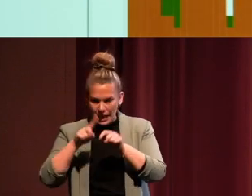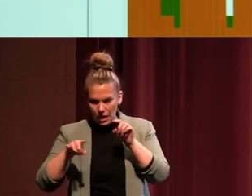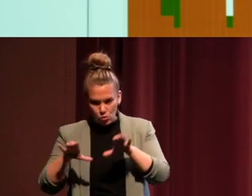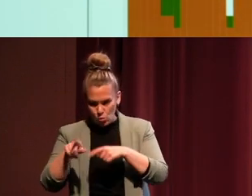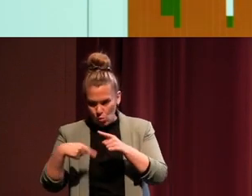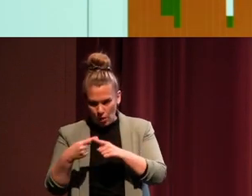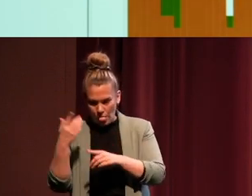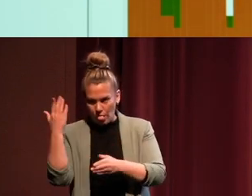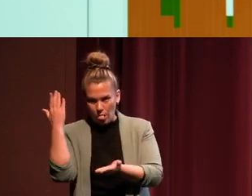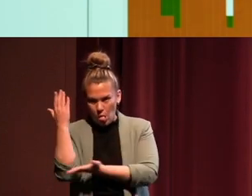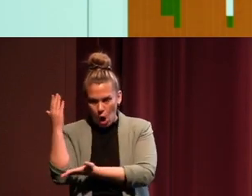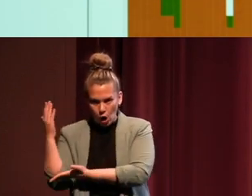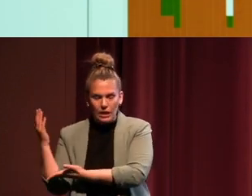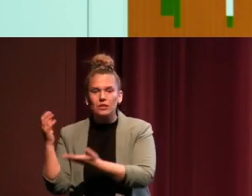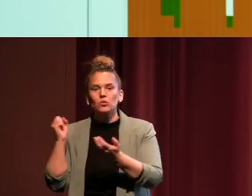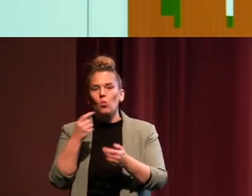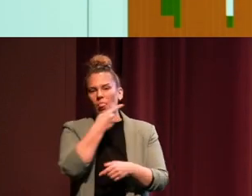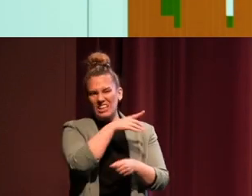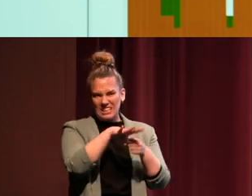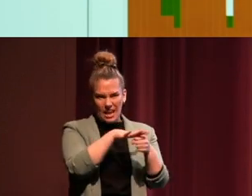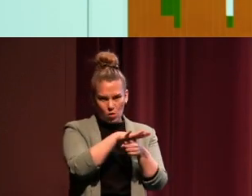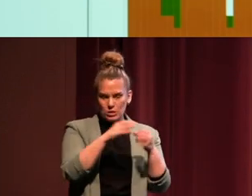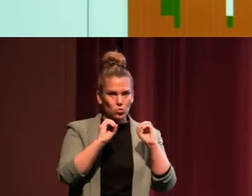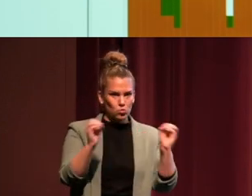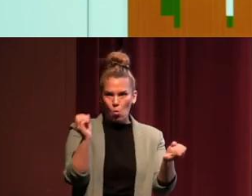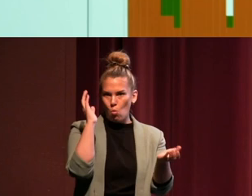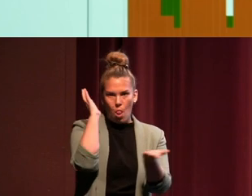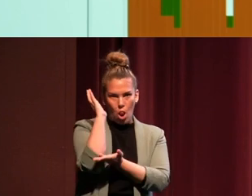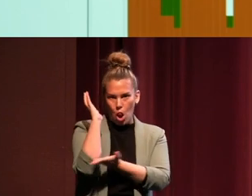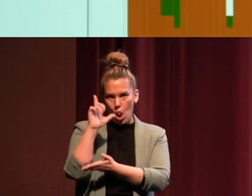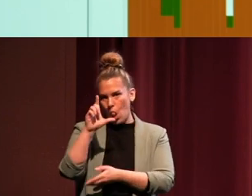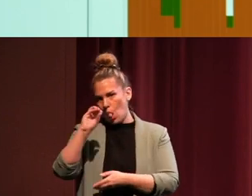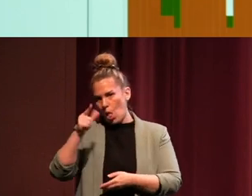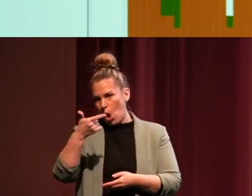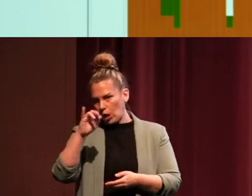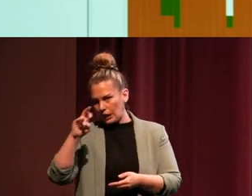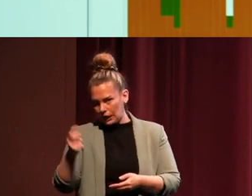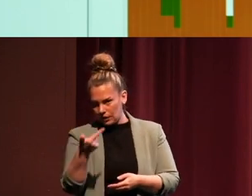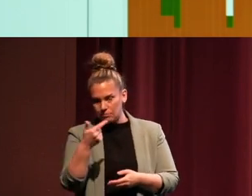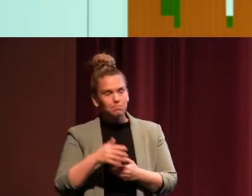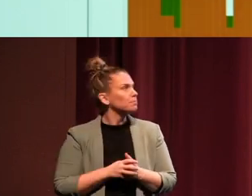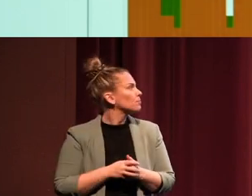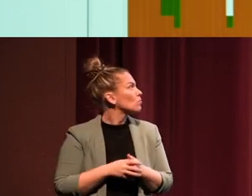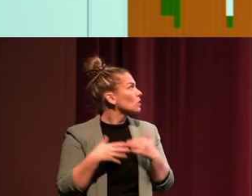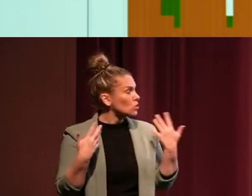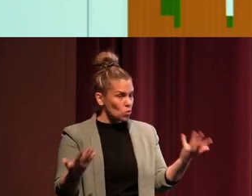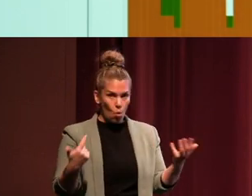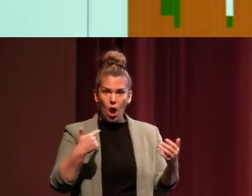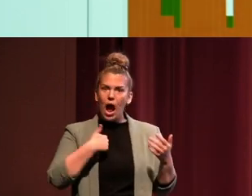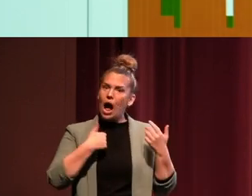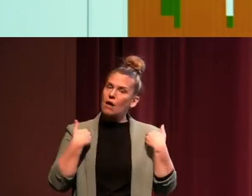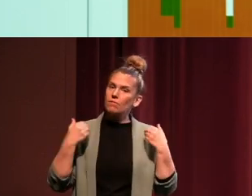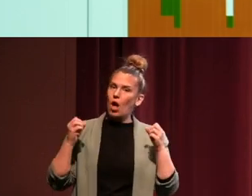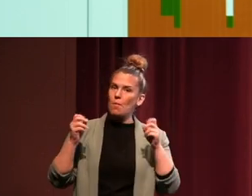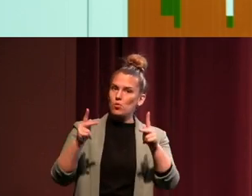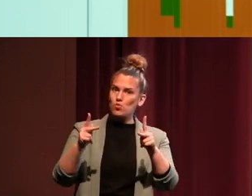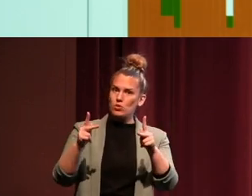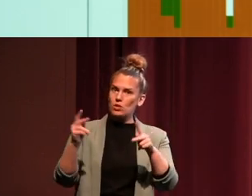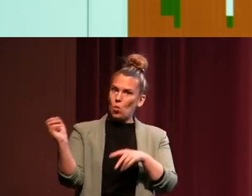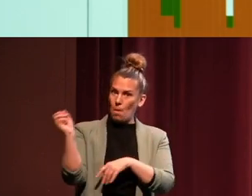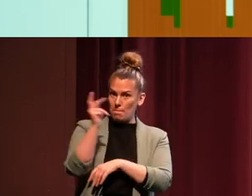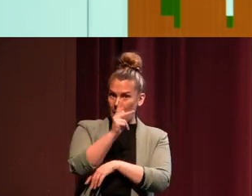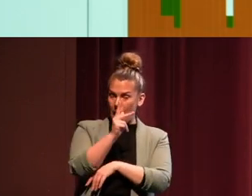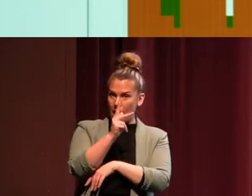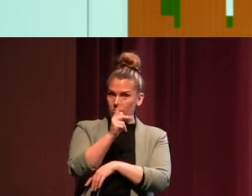that there hasn't been any logging. So I had an opportunity to revisit